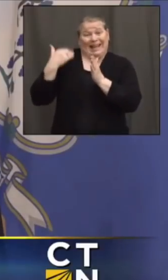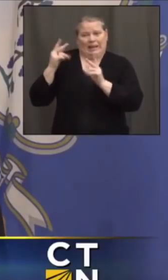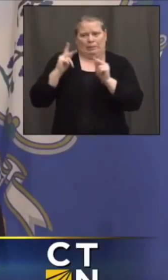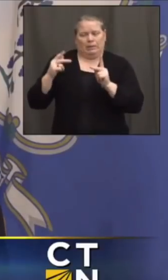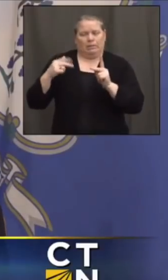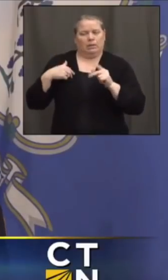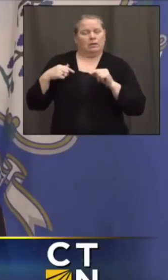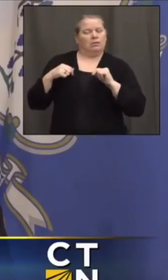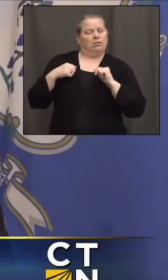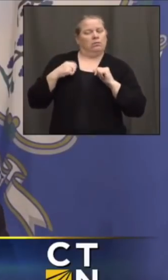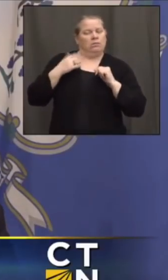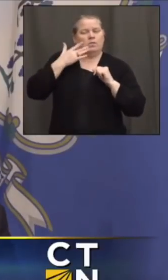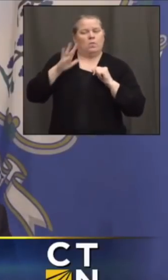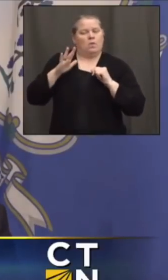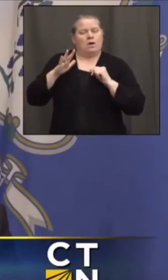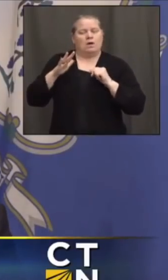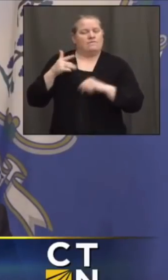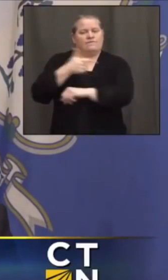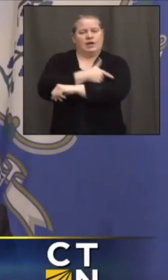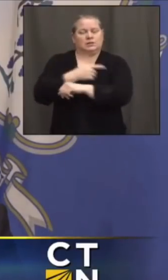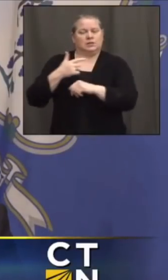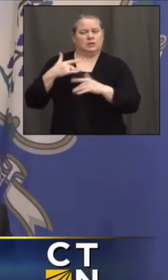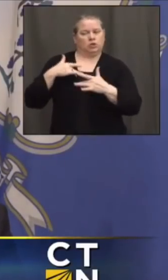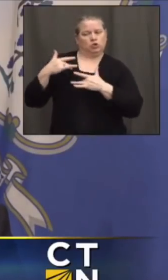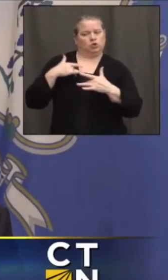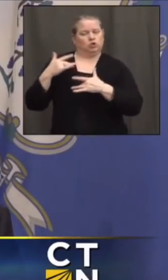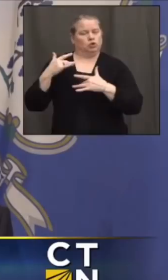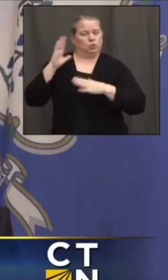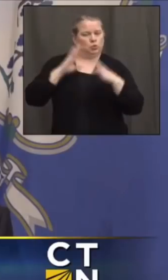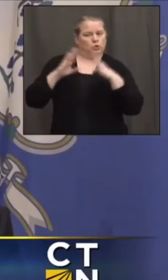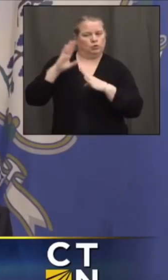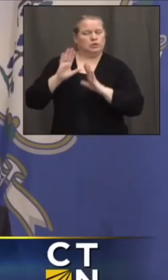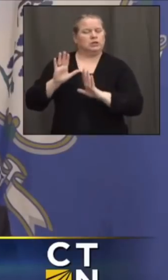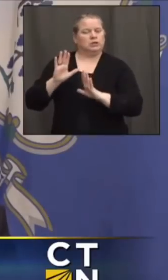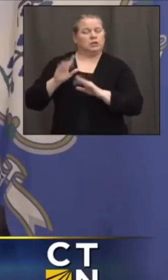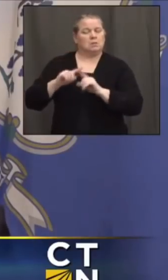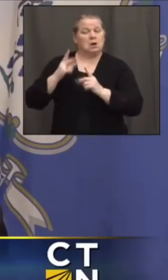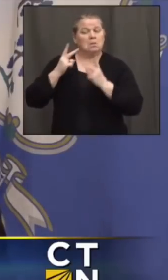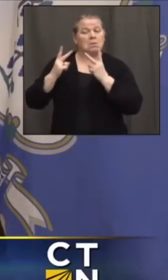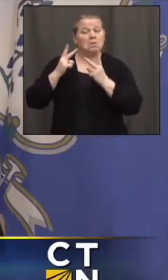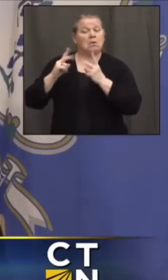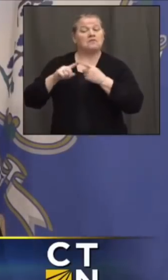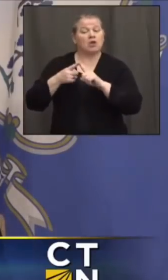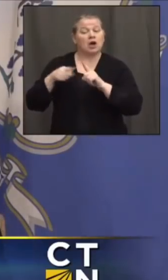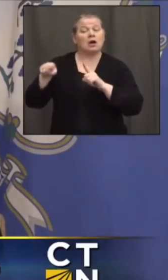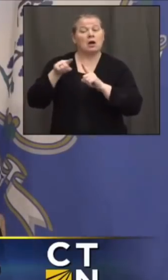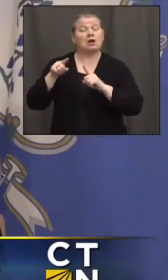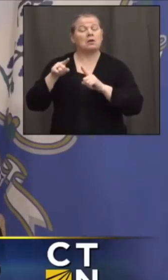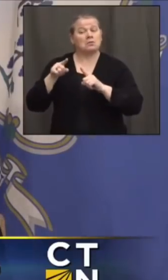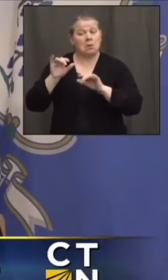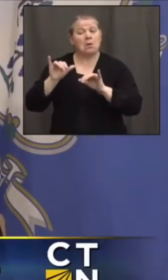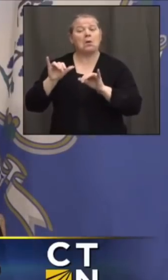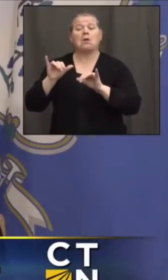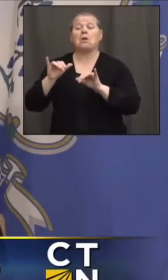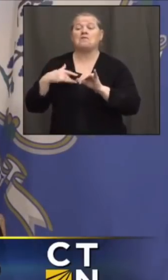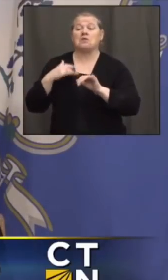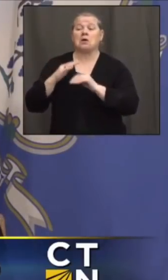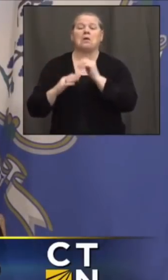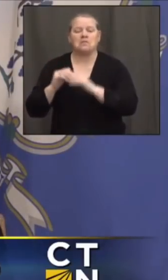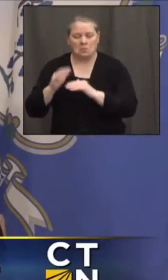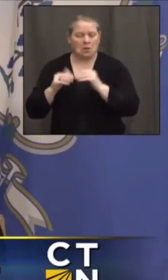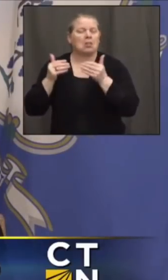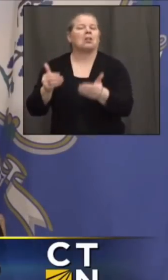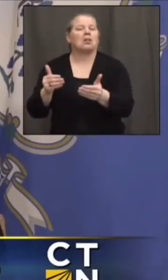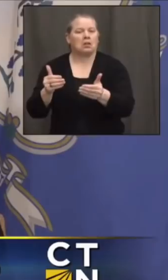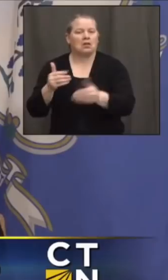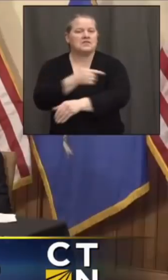they hear that it's effective, and I think you're going to find overwhelmingly the corrections officers will get vaccinated as